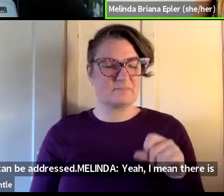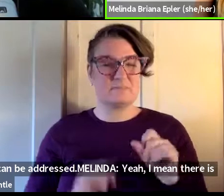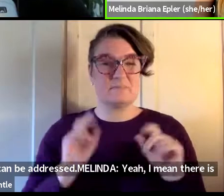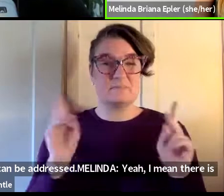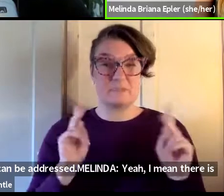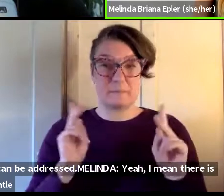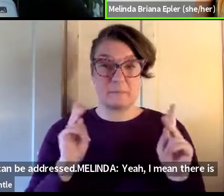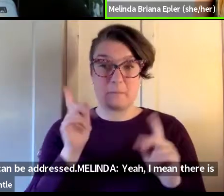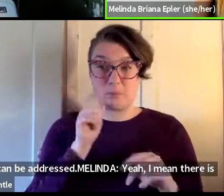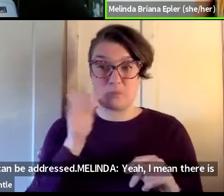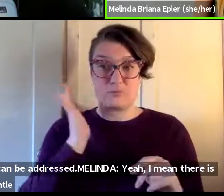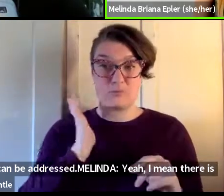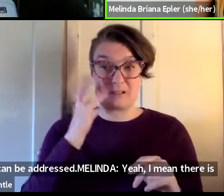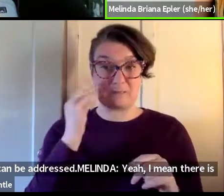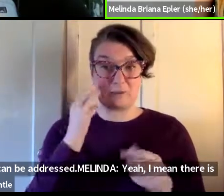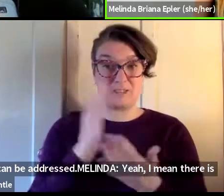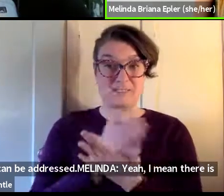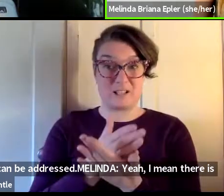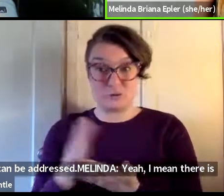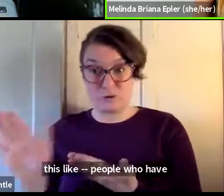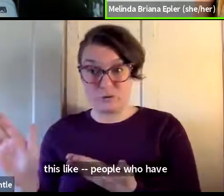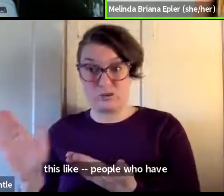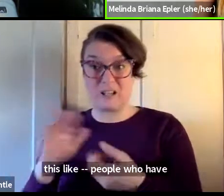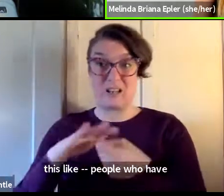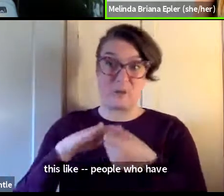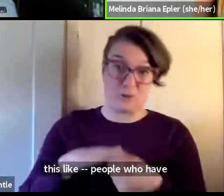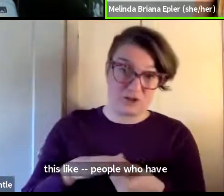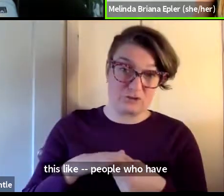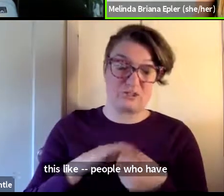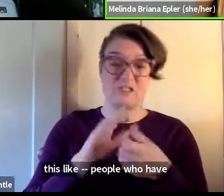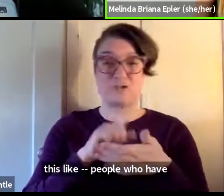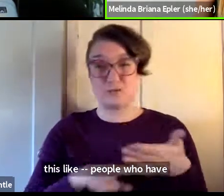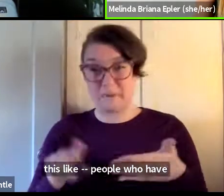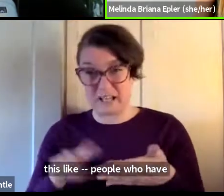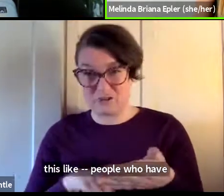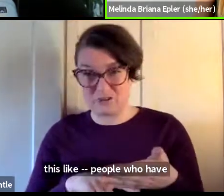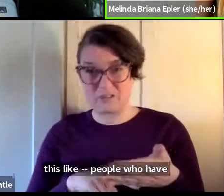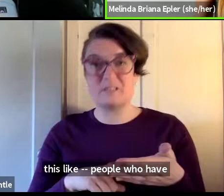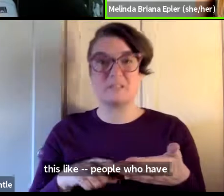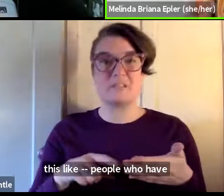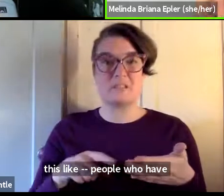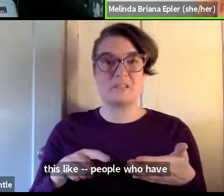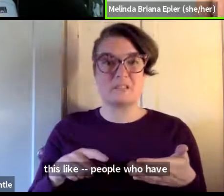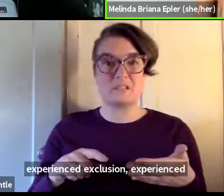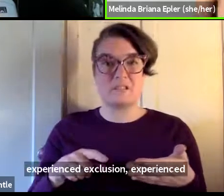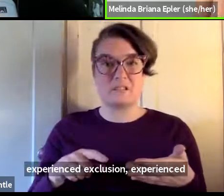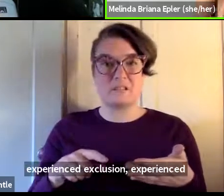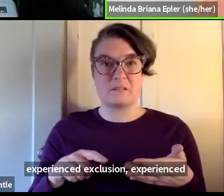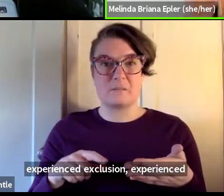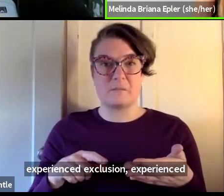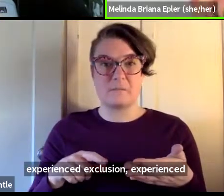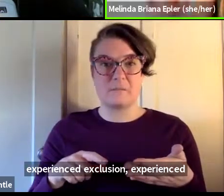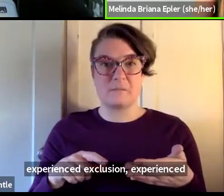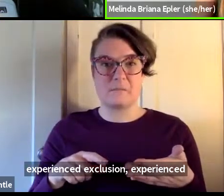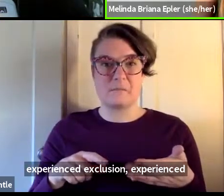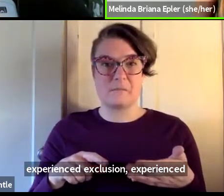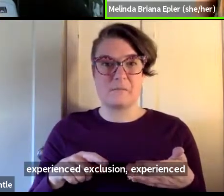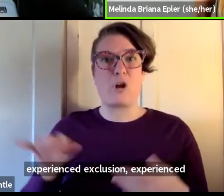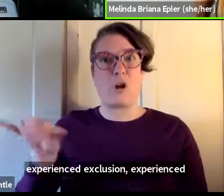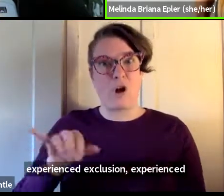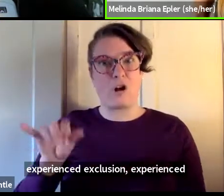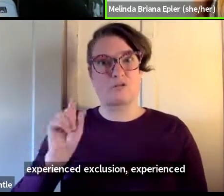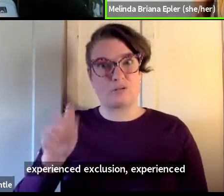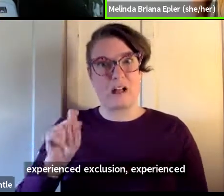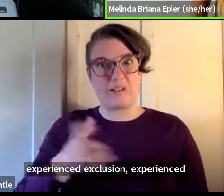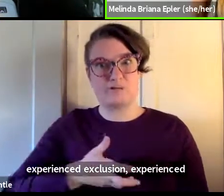who've experienced exclusion, who've experienced oppression, who've experienced discrimination are now like we also have to tell our